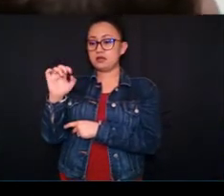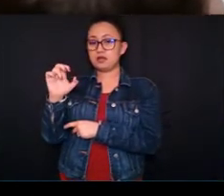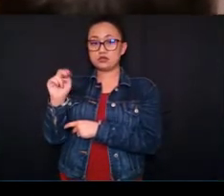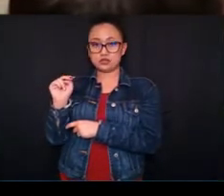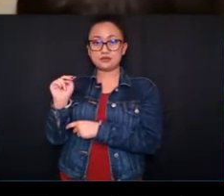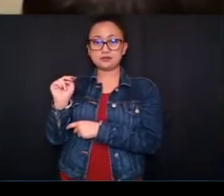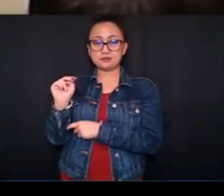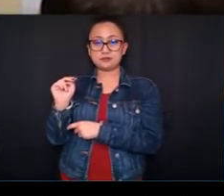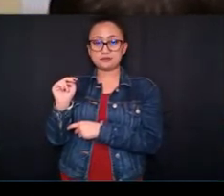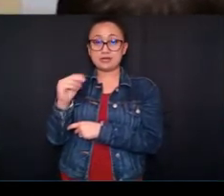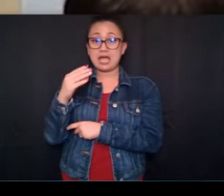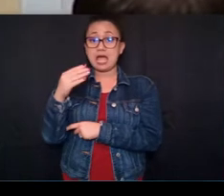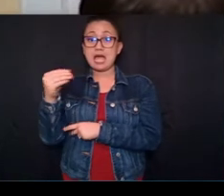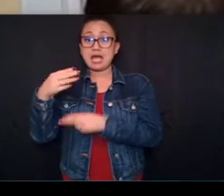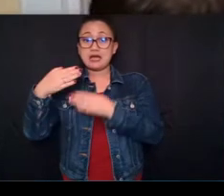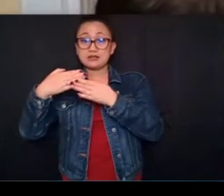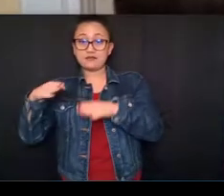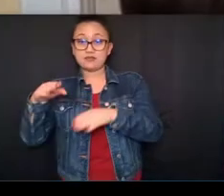and division.